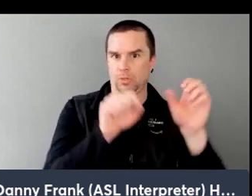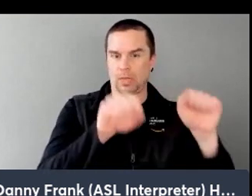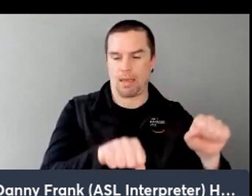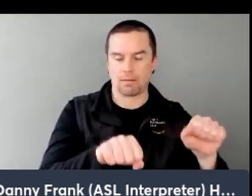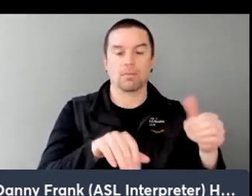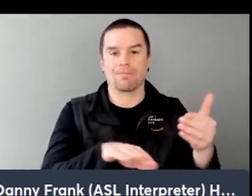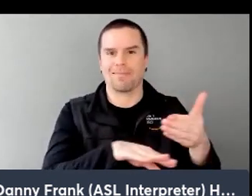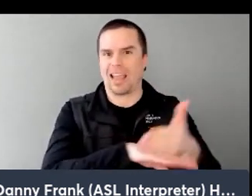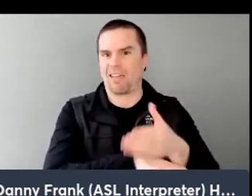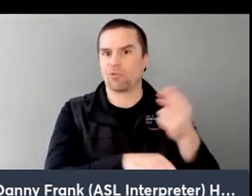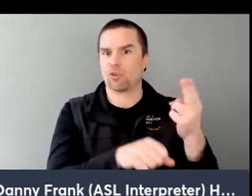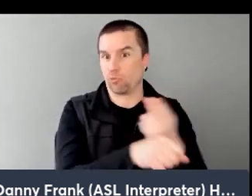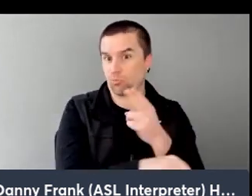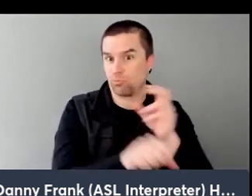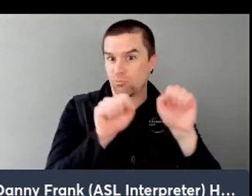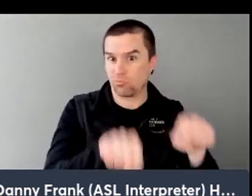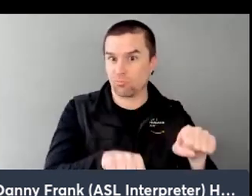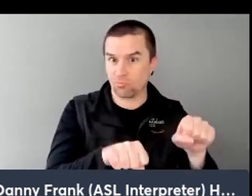usable,